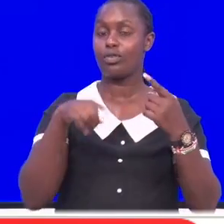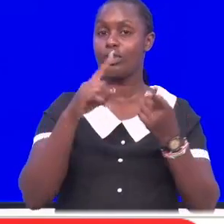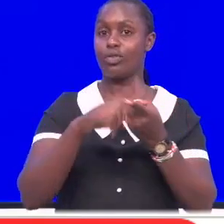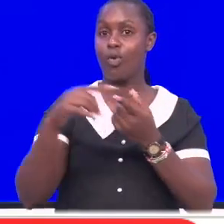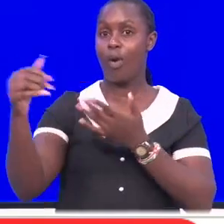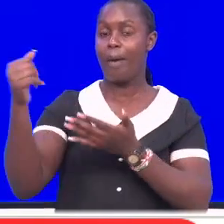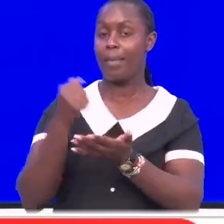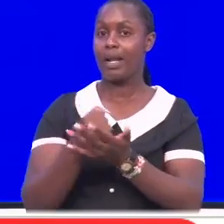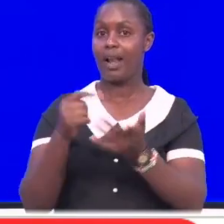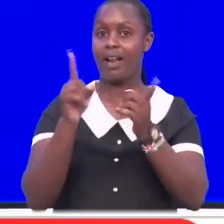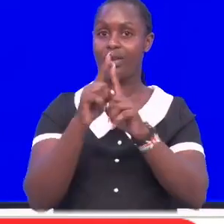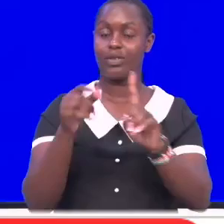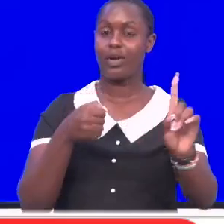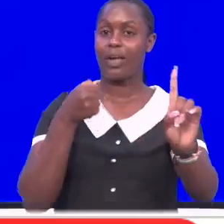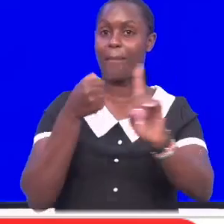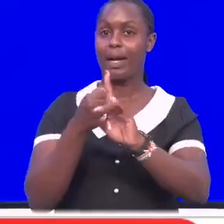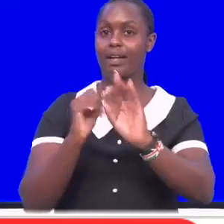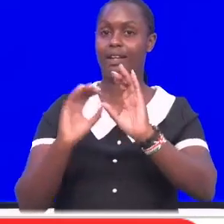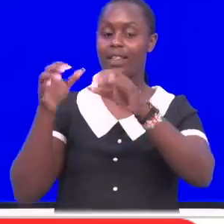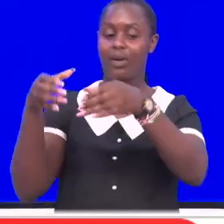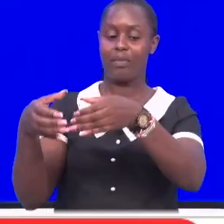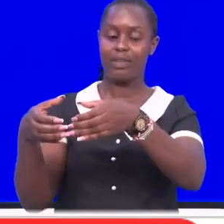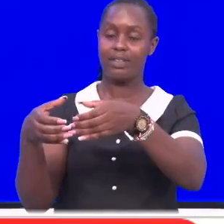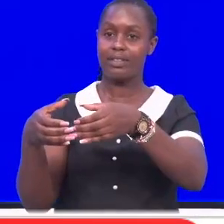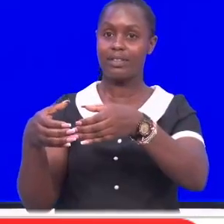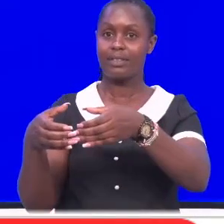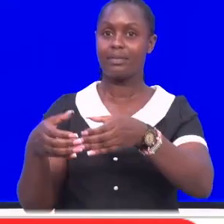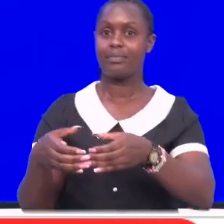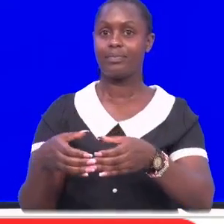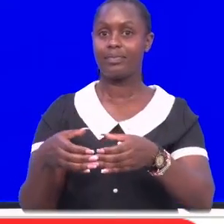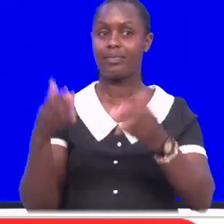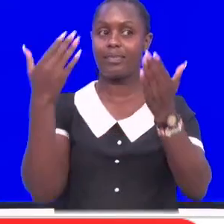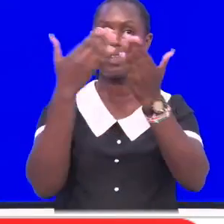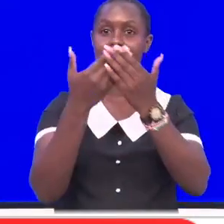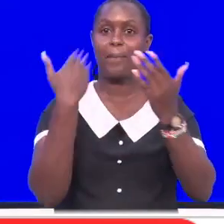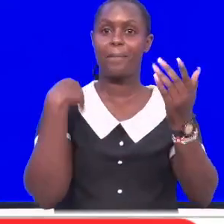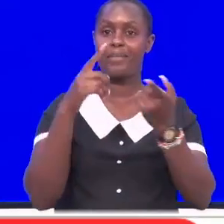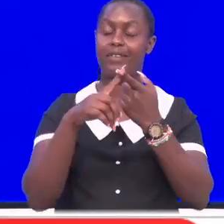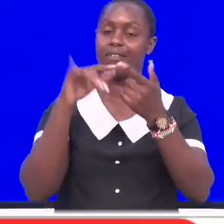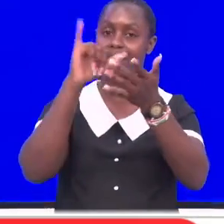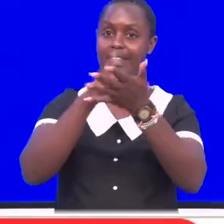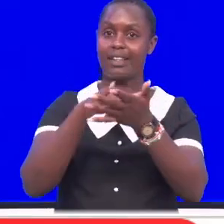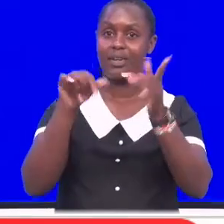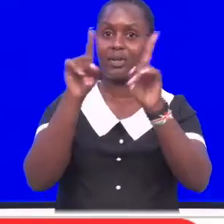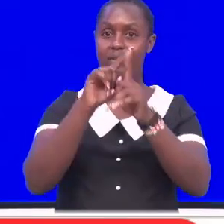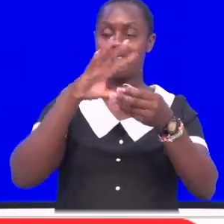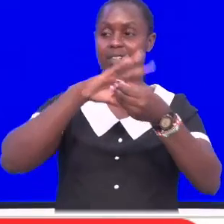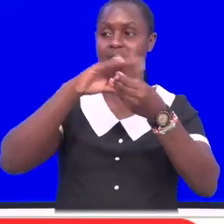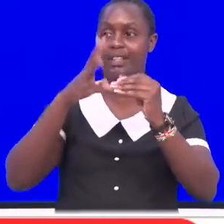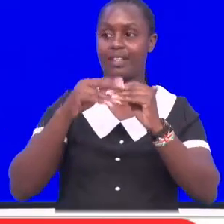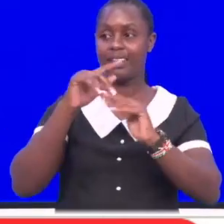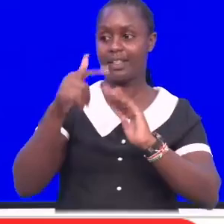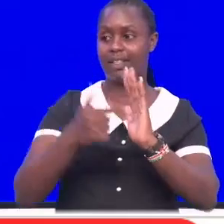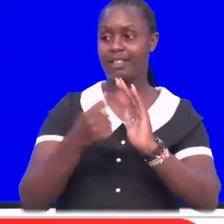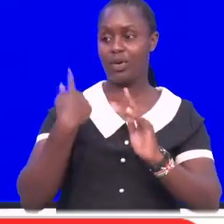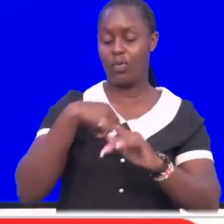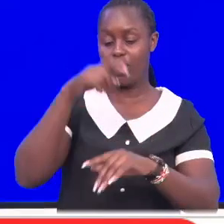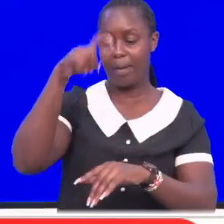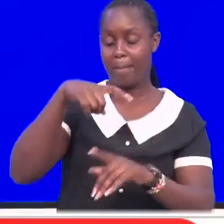positively impacting the community. We forge ahead to create this reality. We must be